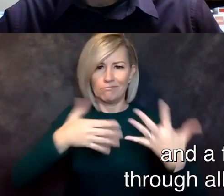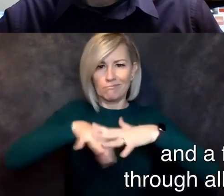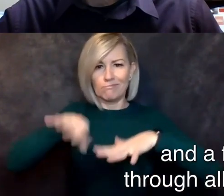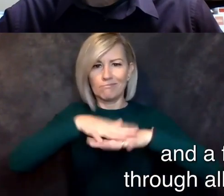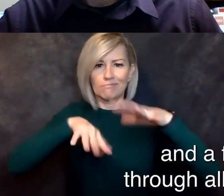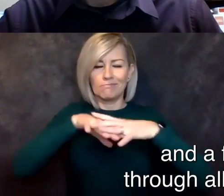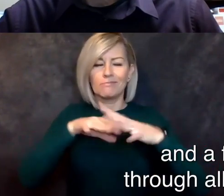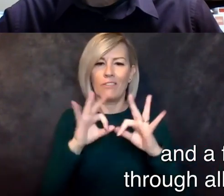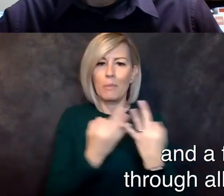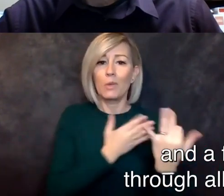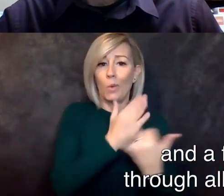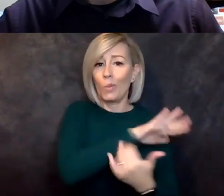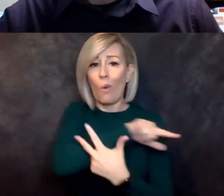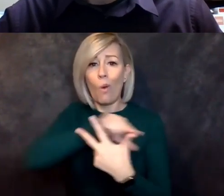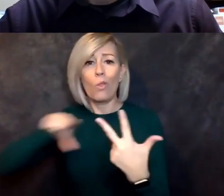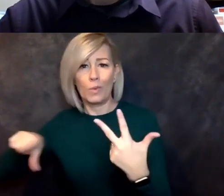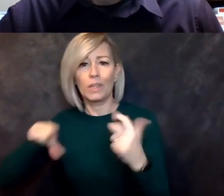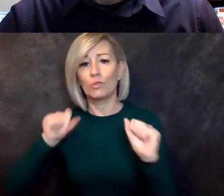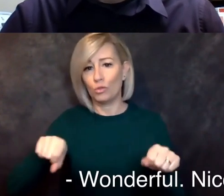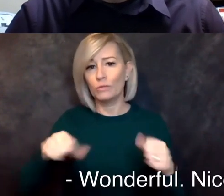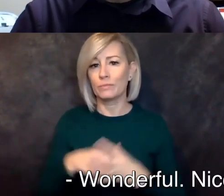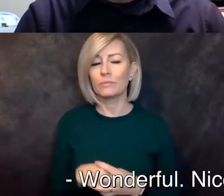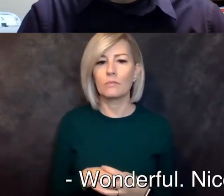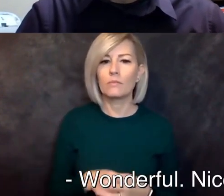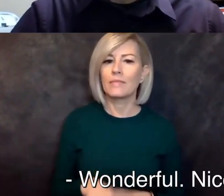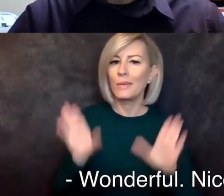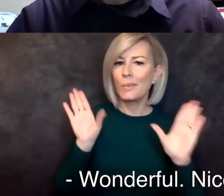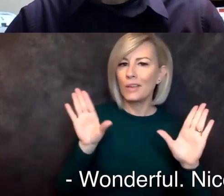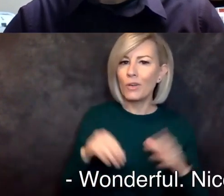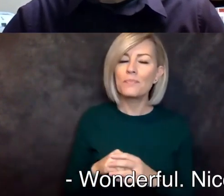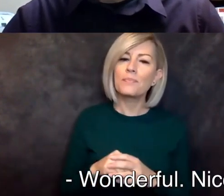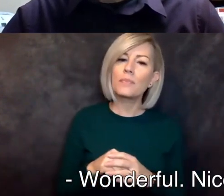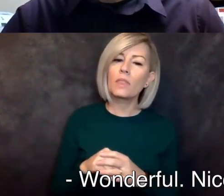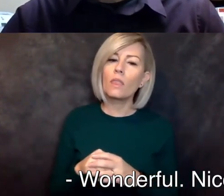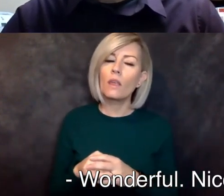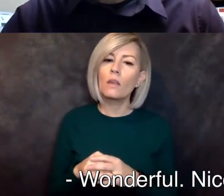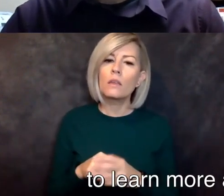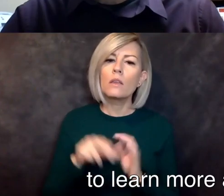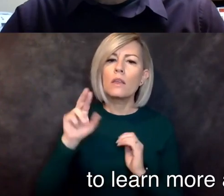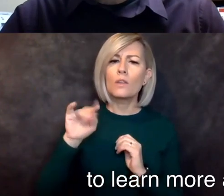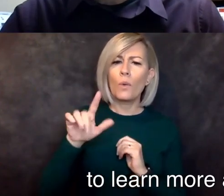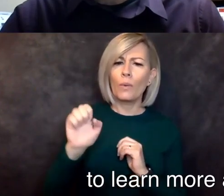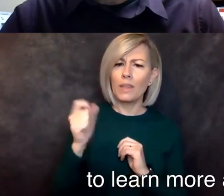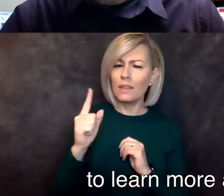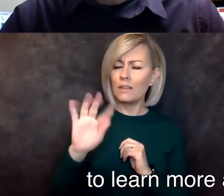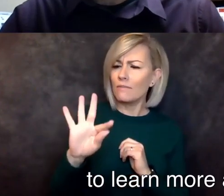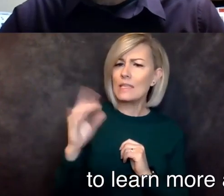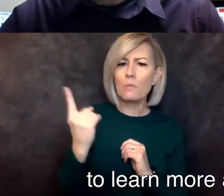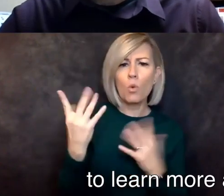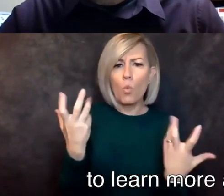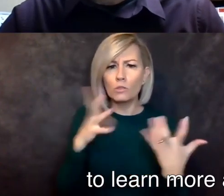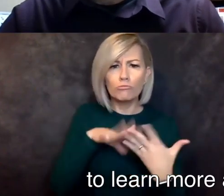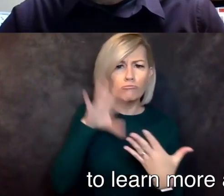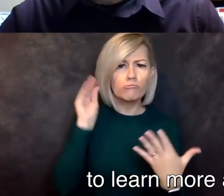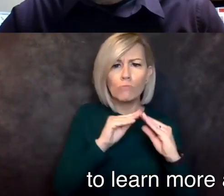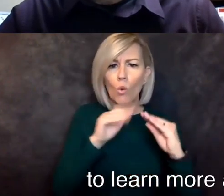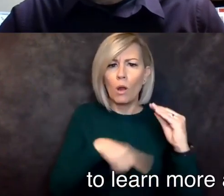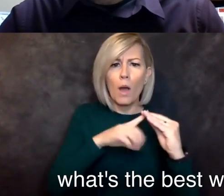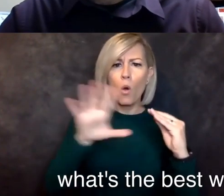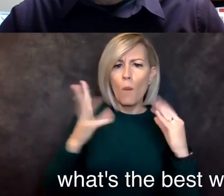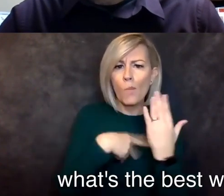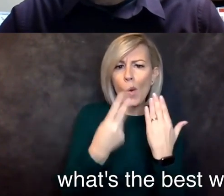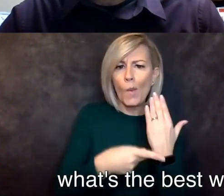can go through all three programs. Wonderful. Well, Nicole, if somebody wants to learn more about your programs,